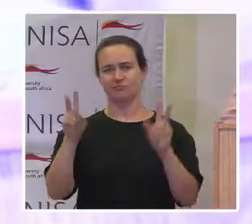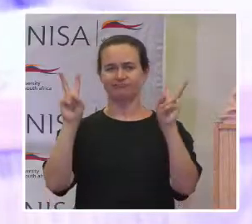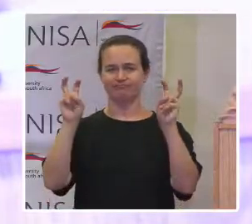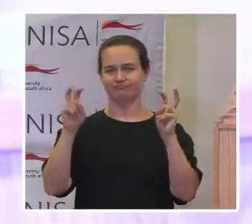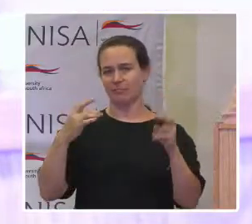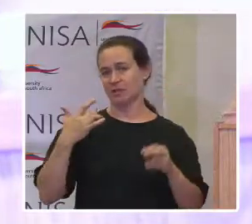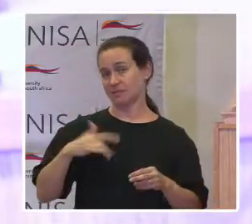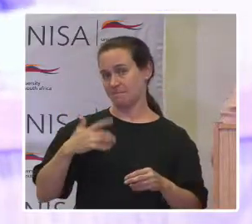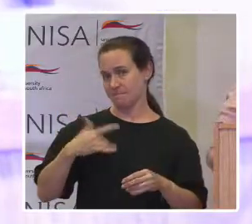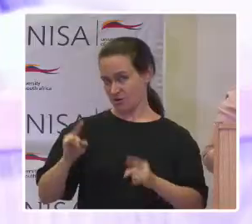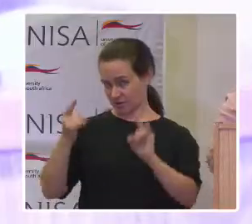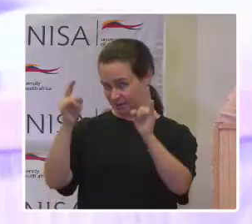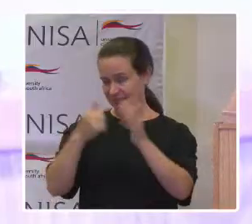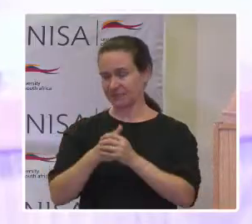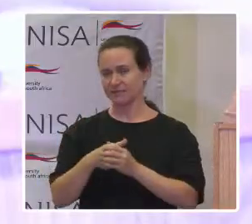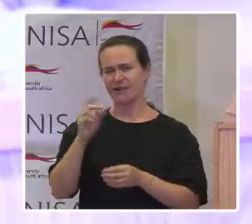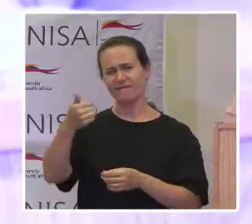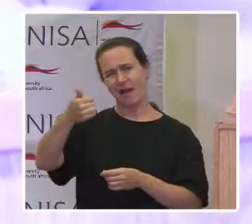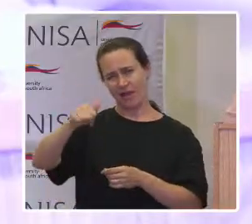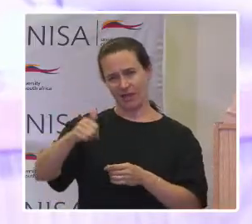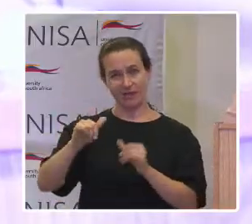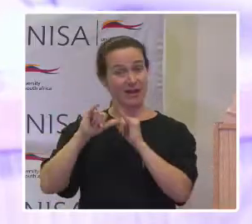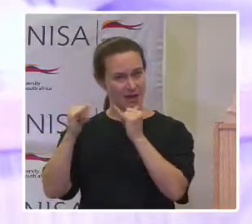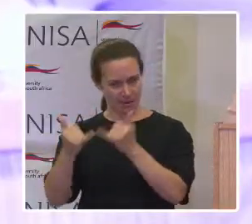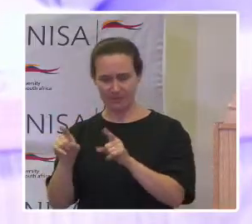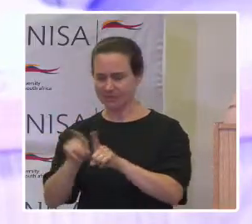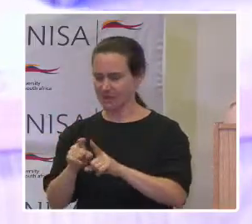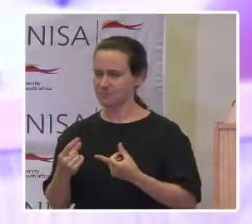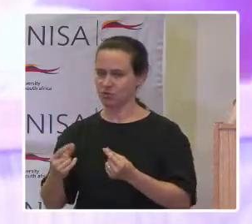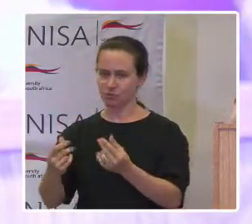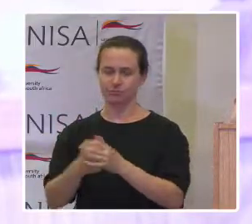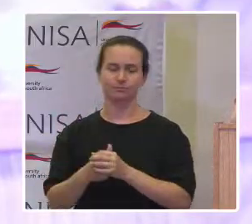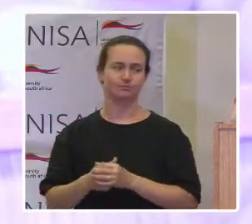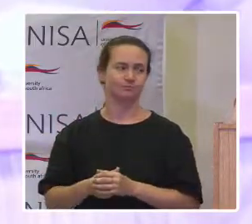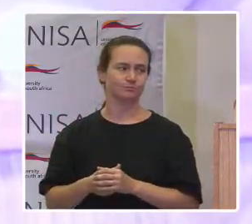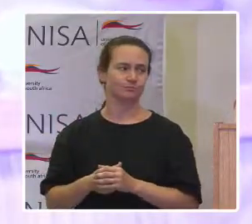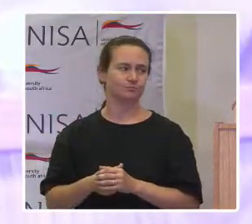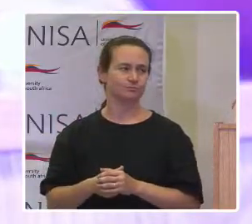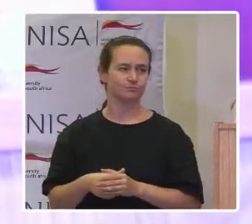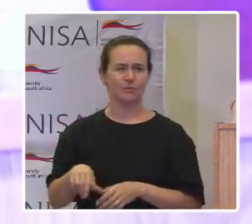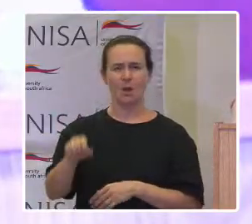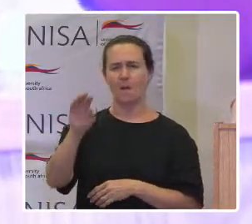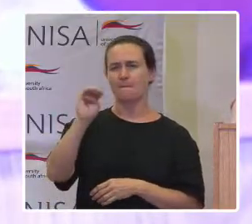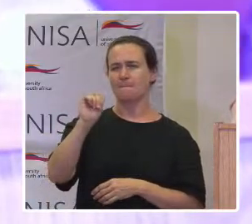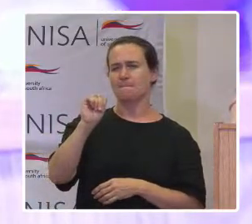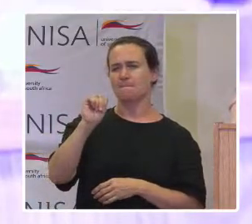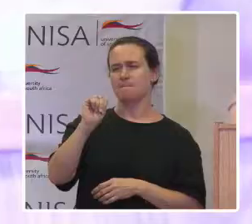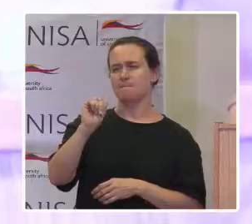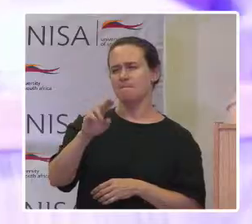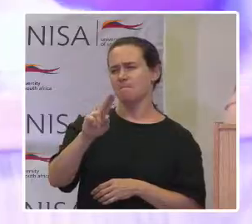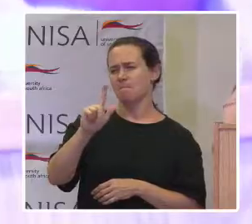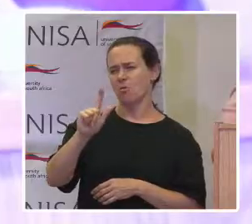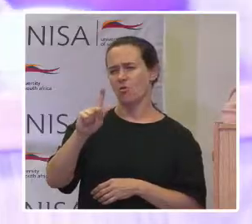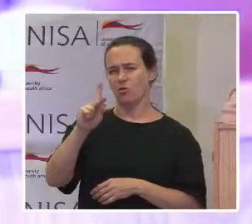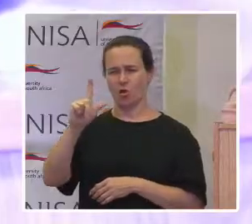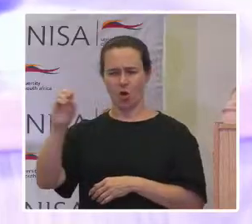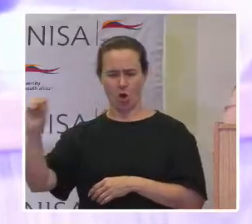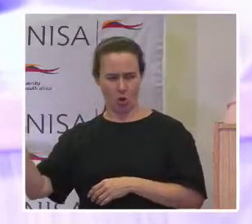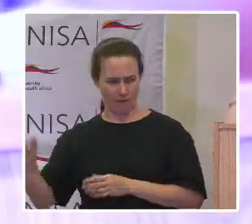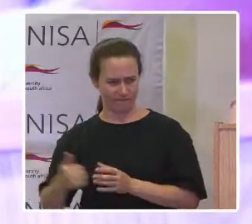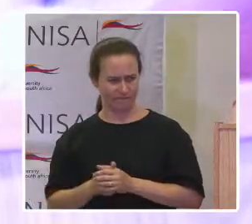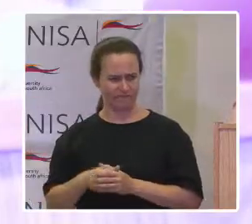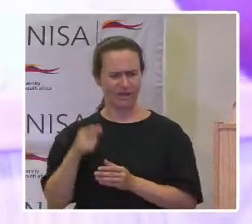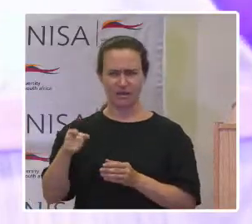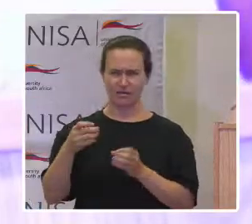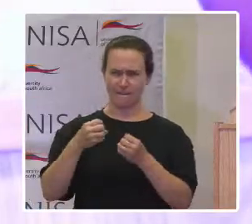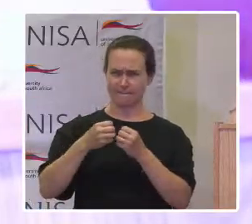city. They are the ones who are running with it. I think it is there at Moykloof. They said by the end of this year or